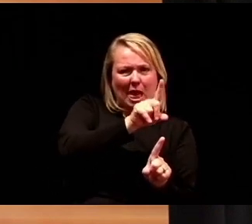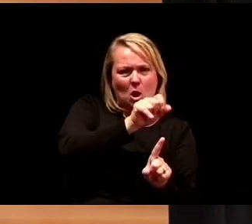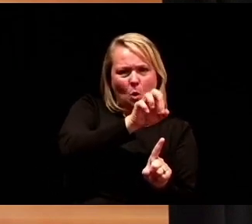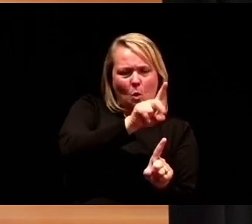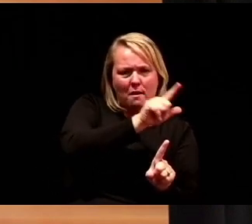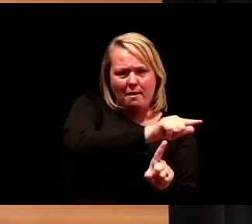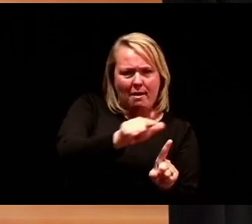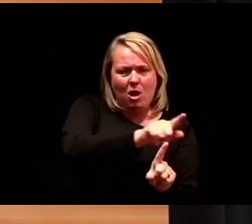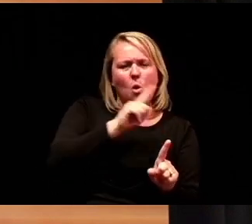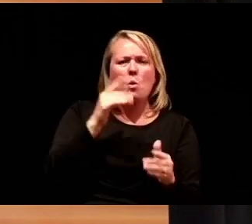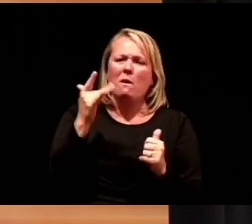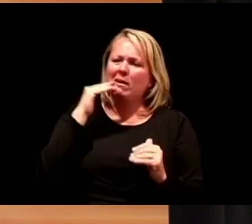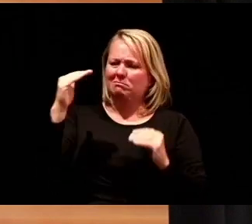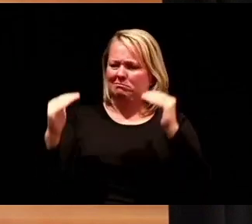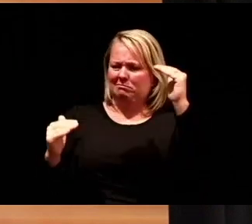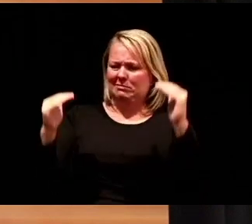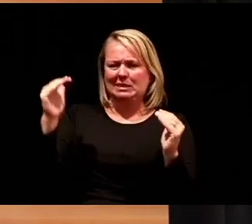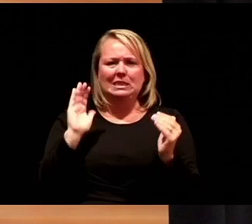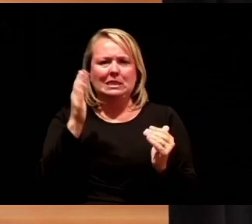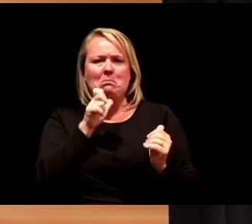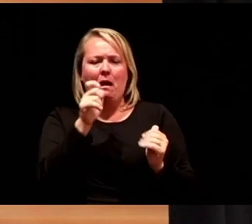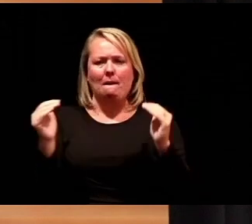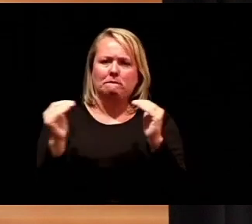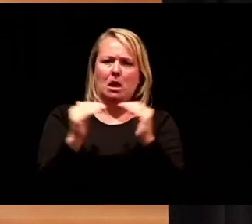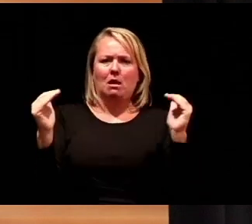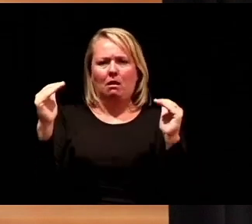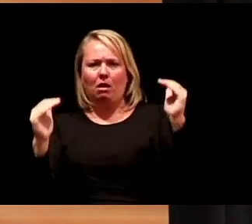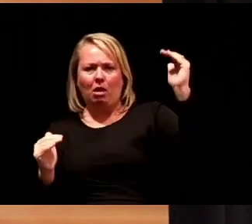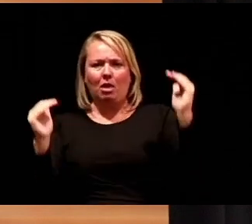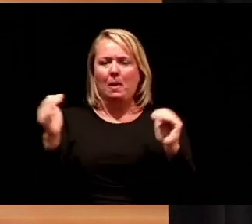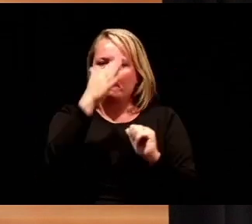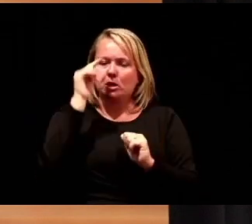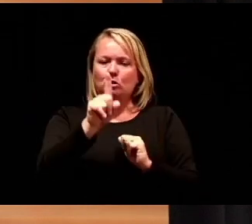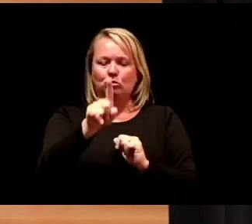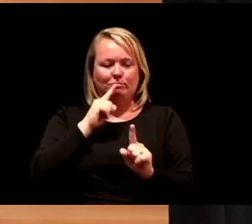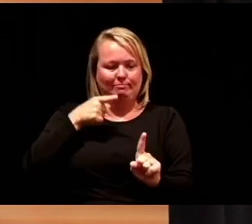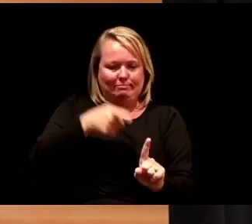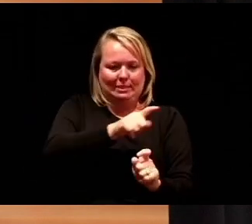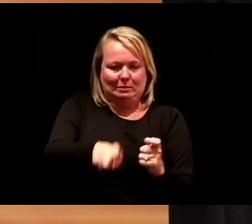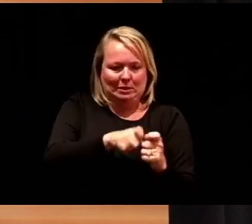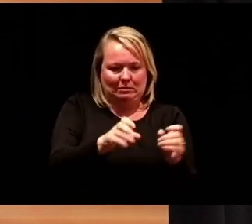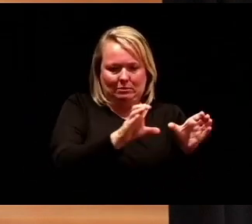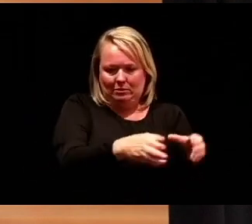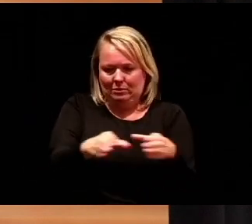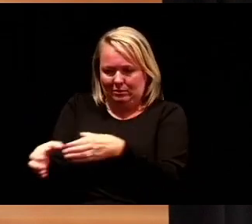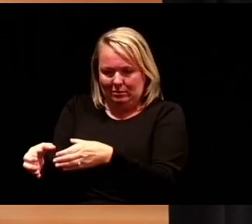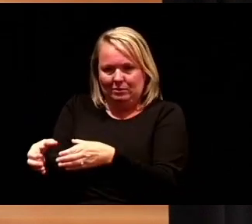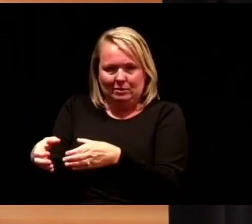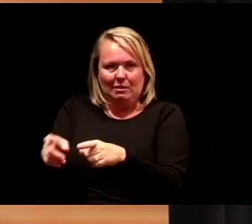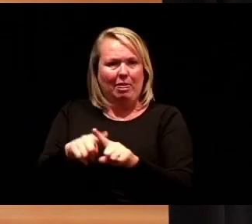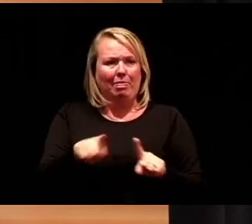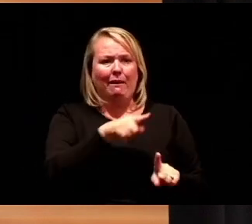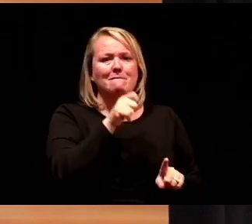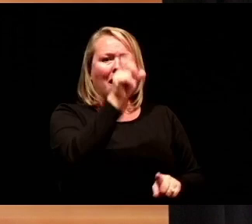evicted. He goes, no, Steve, eviction cases actually are our best cases. It took a while and I started to learn, yeah, he's right. Because